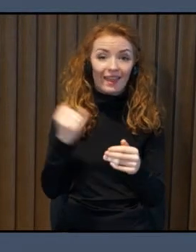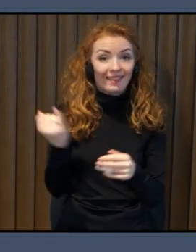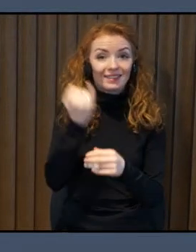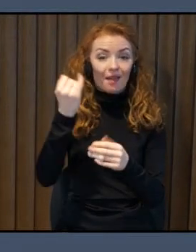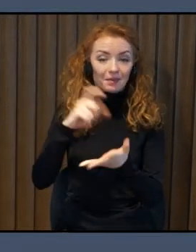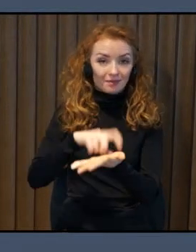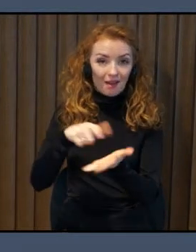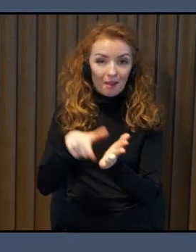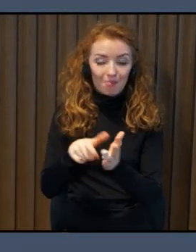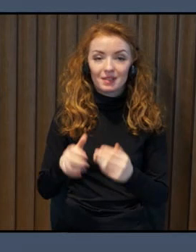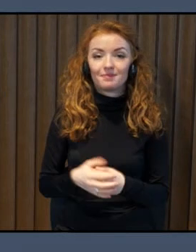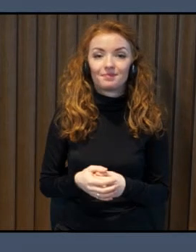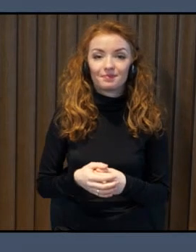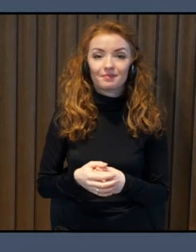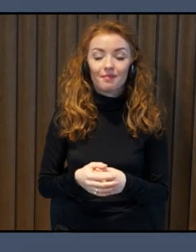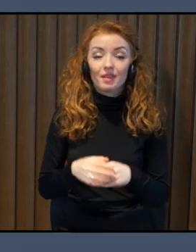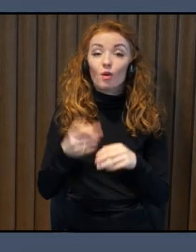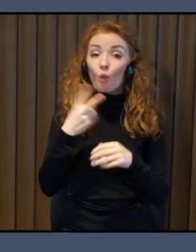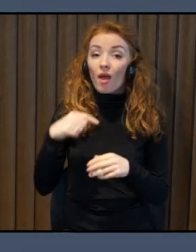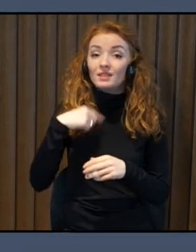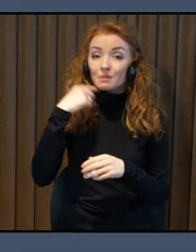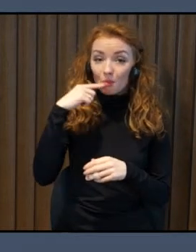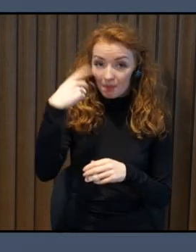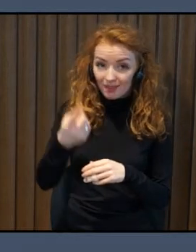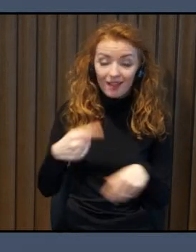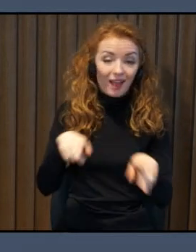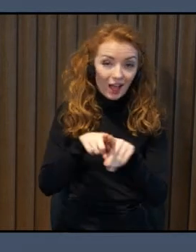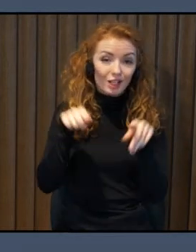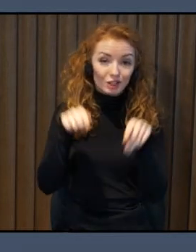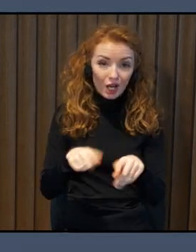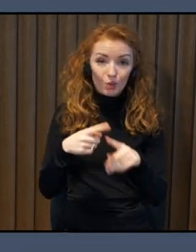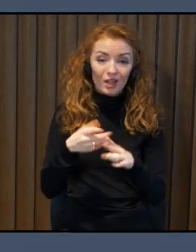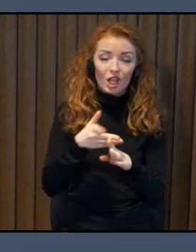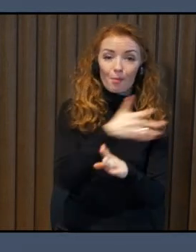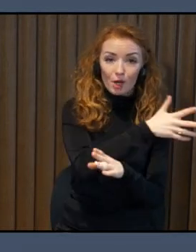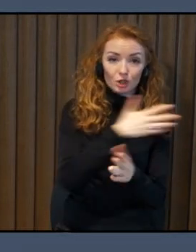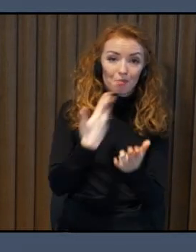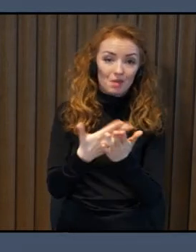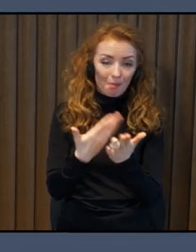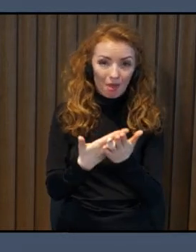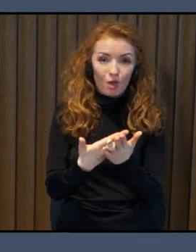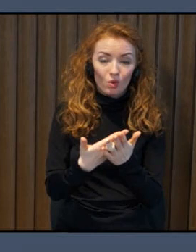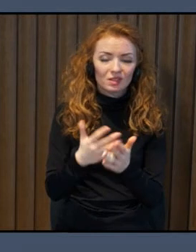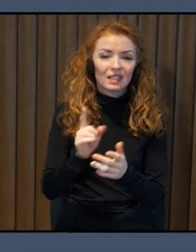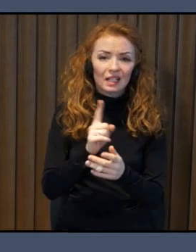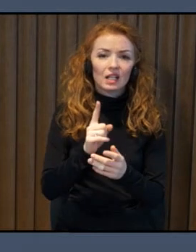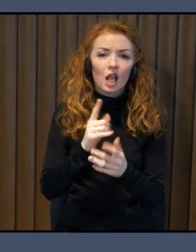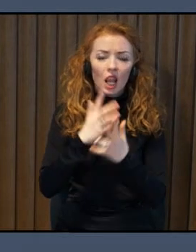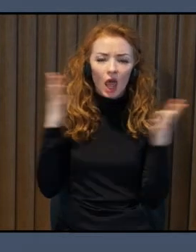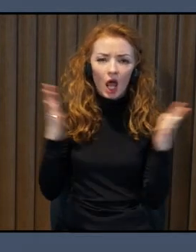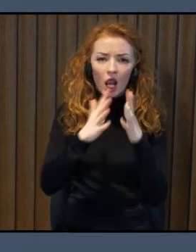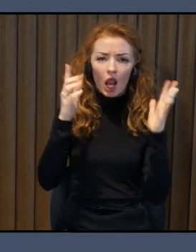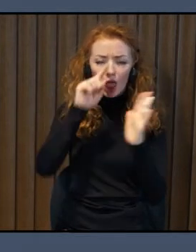various interesting rooms of this type. So what I wanted to emphasize is that here and also